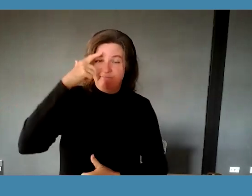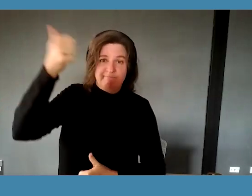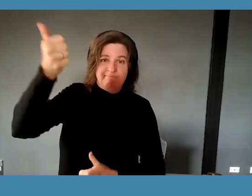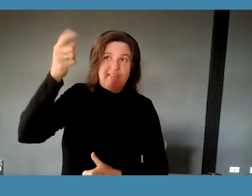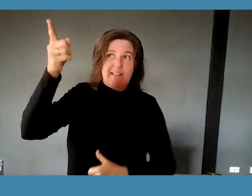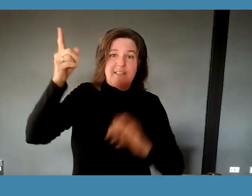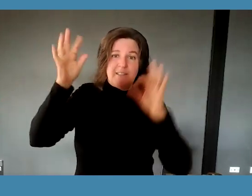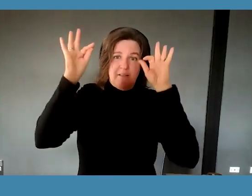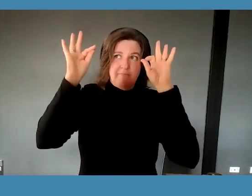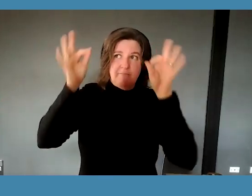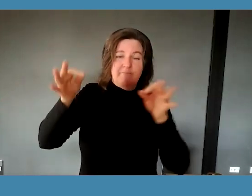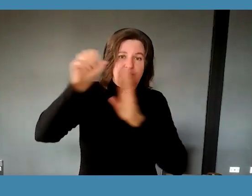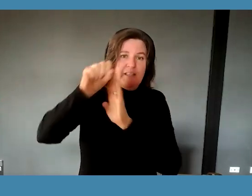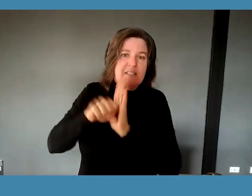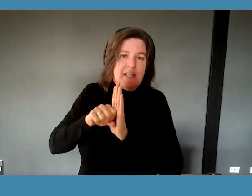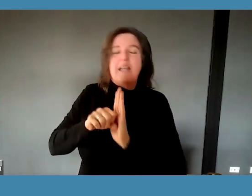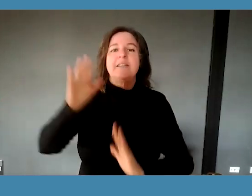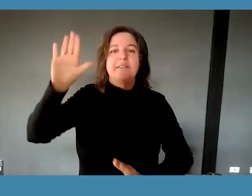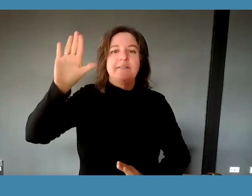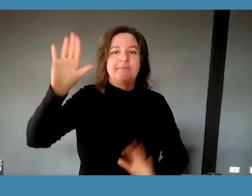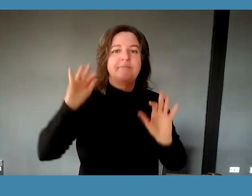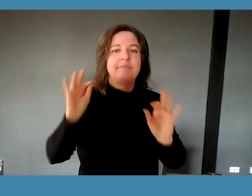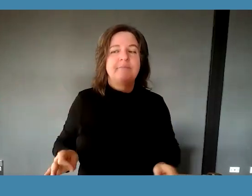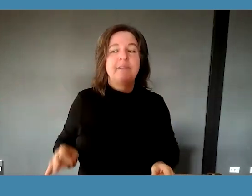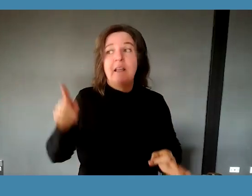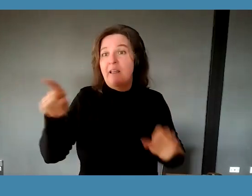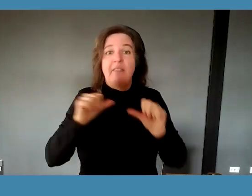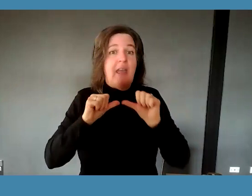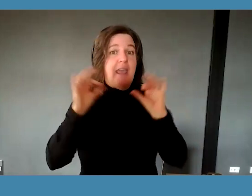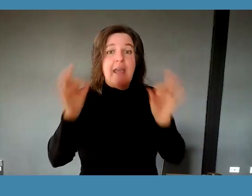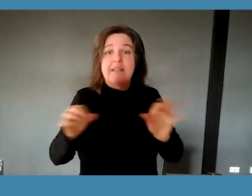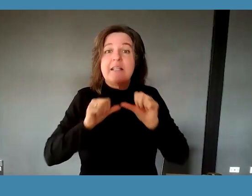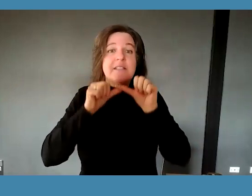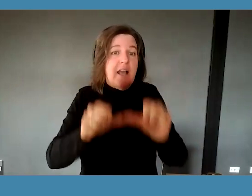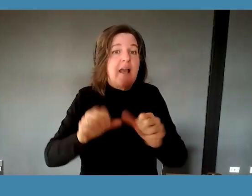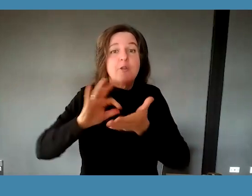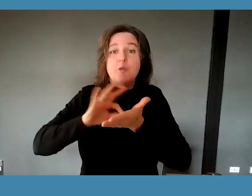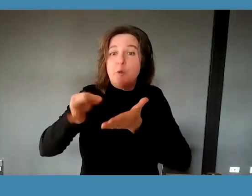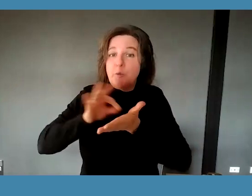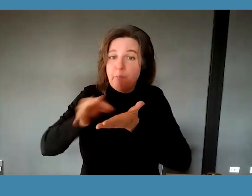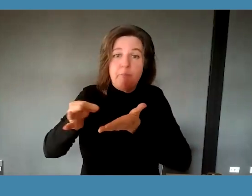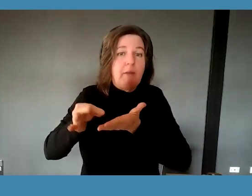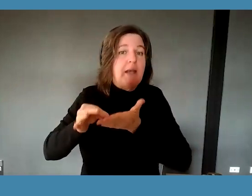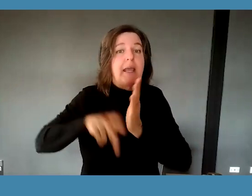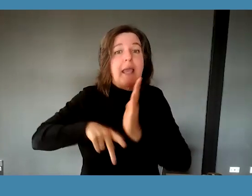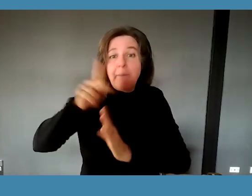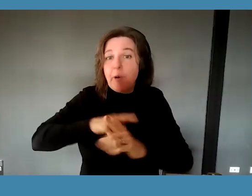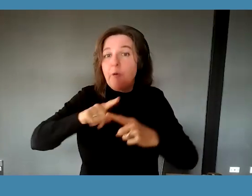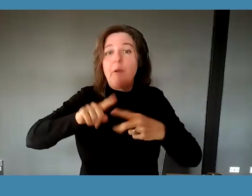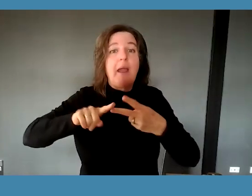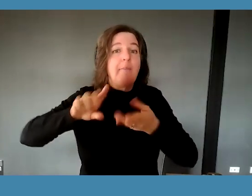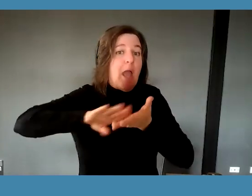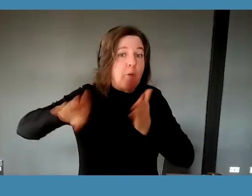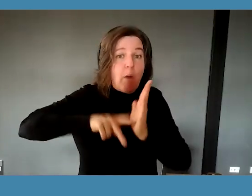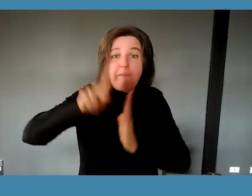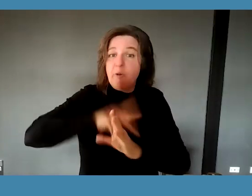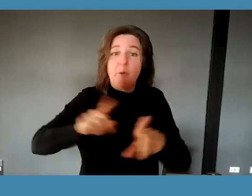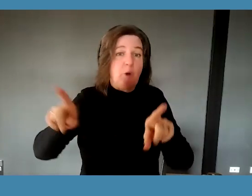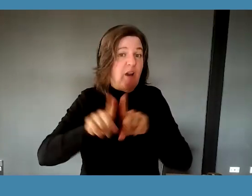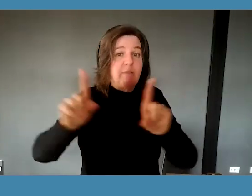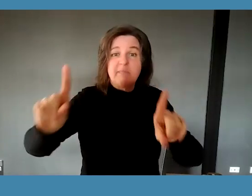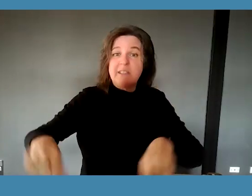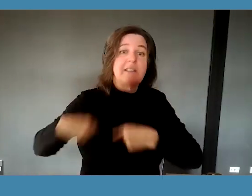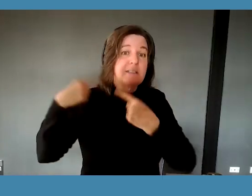decide. You know, the state can continue to administer its Medicaid program and waiver programs in the way that it always has, if it wants